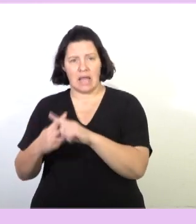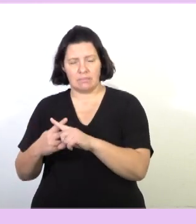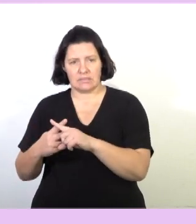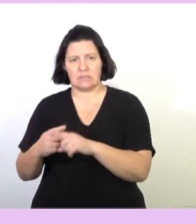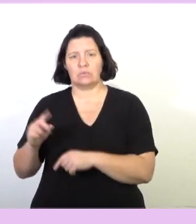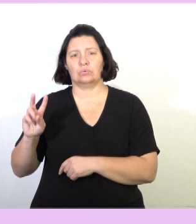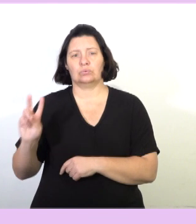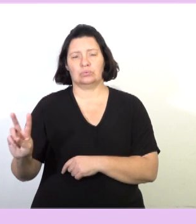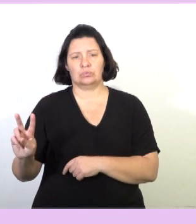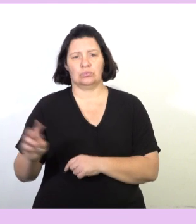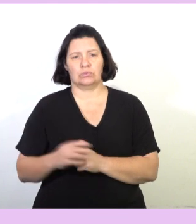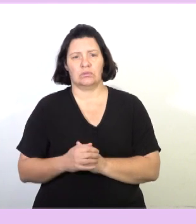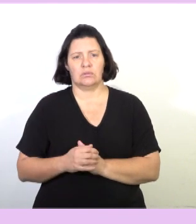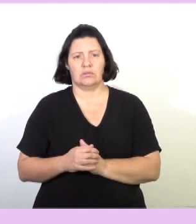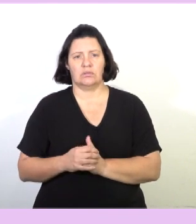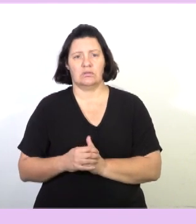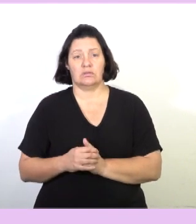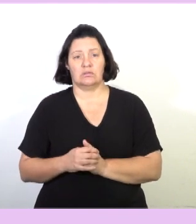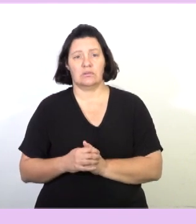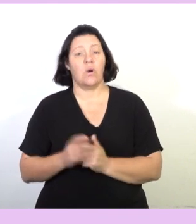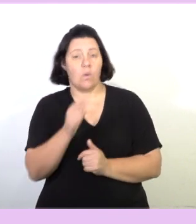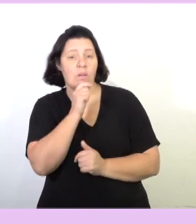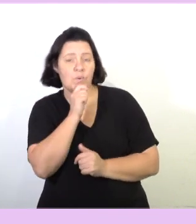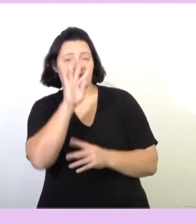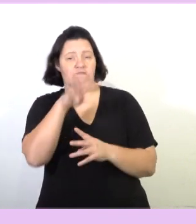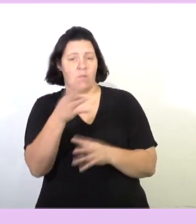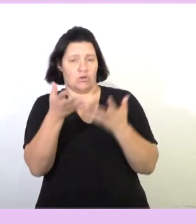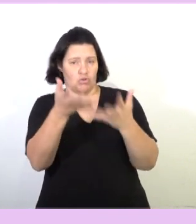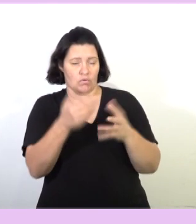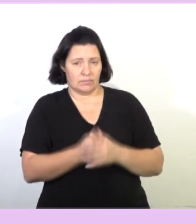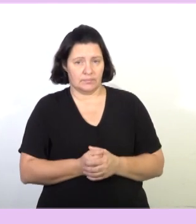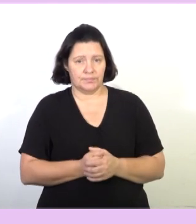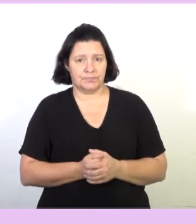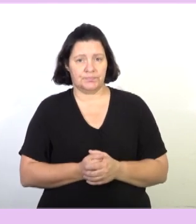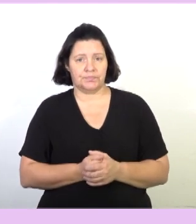multiply by 2. That will be the formula that we will use.